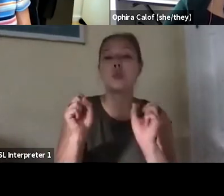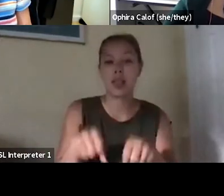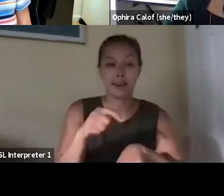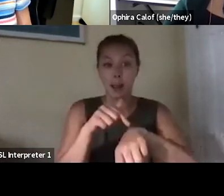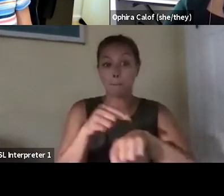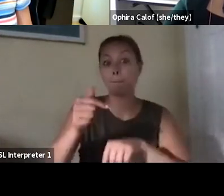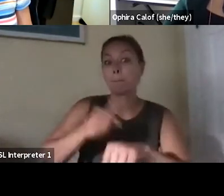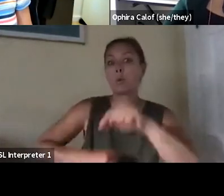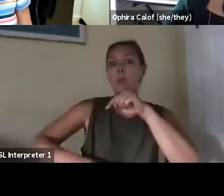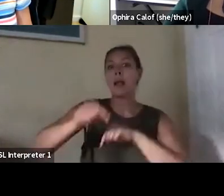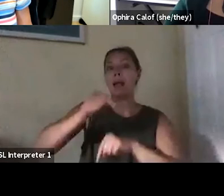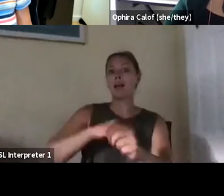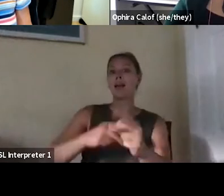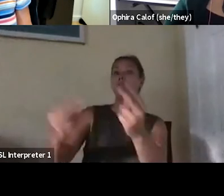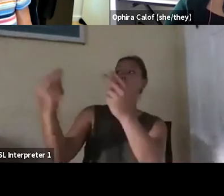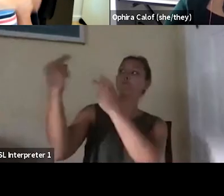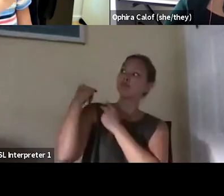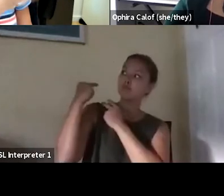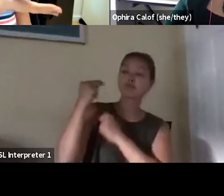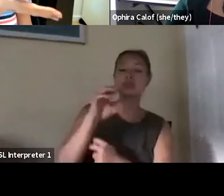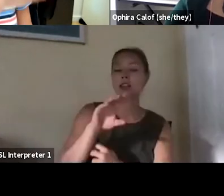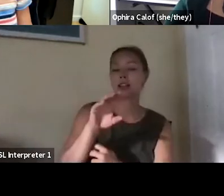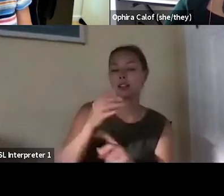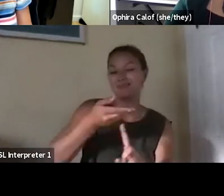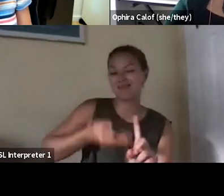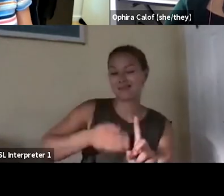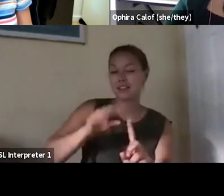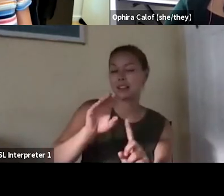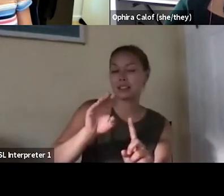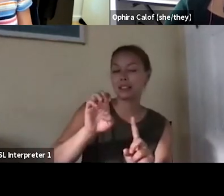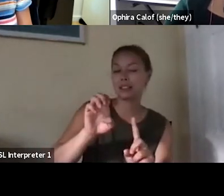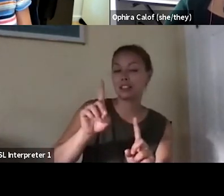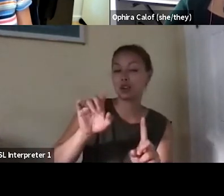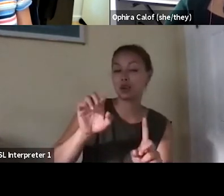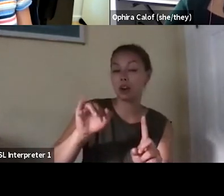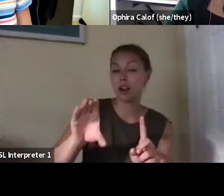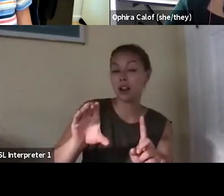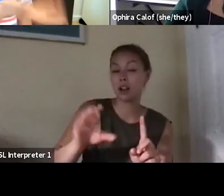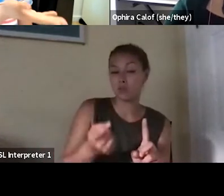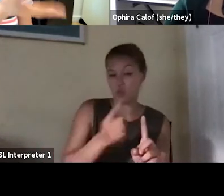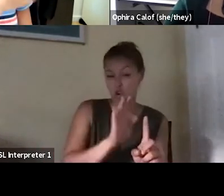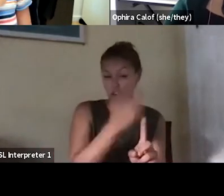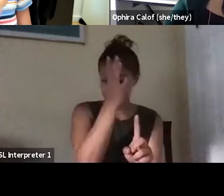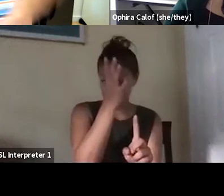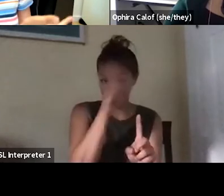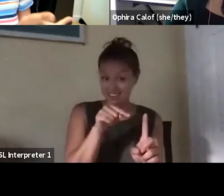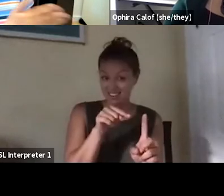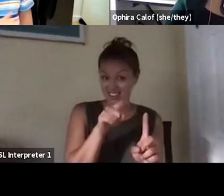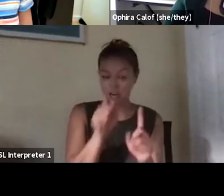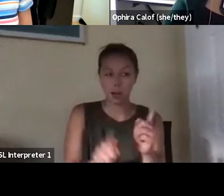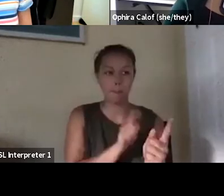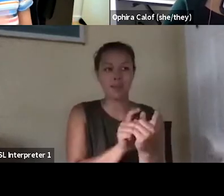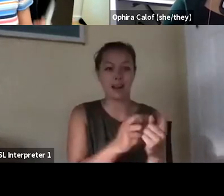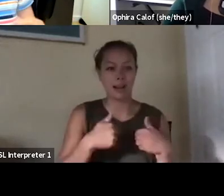now a little boy, and kind of meet him as a young man trying to become a knight and his